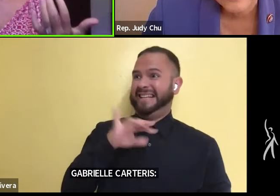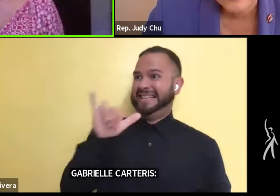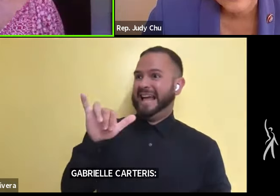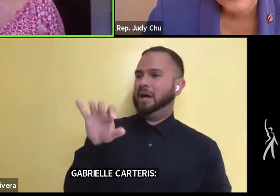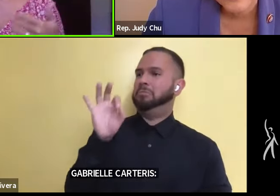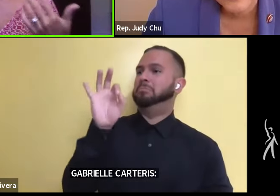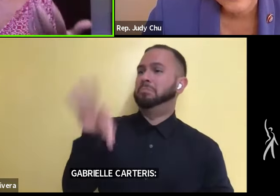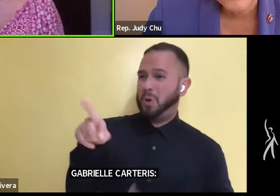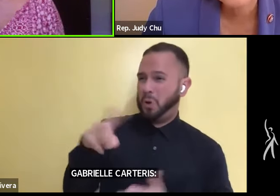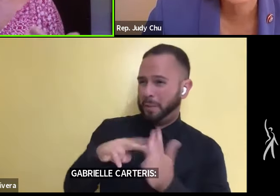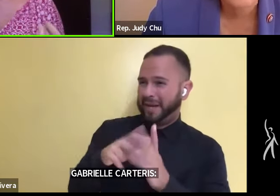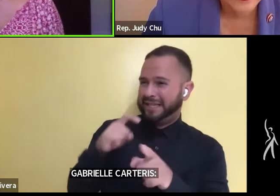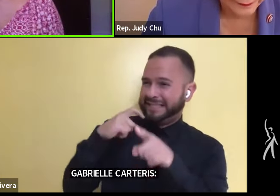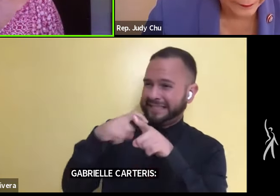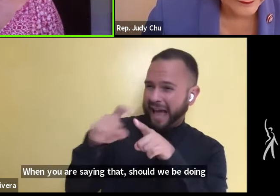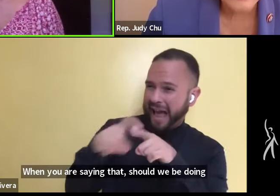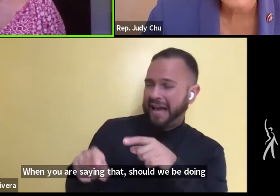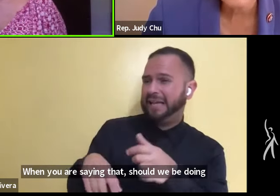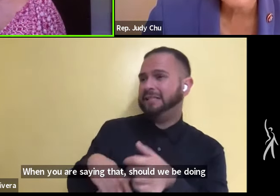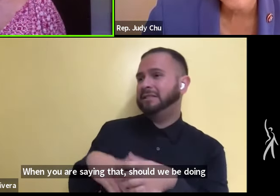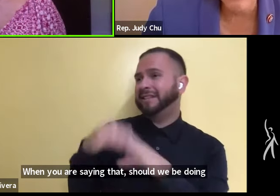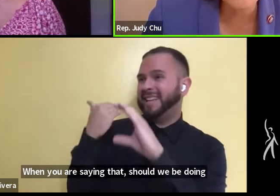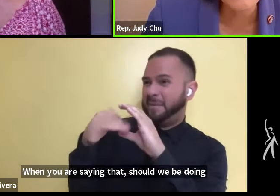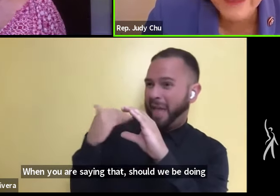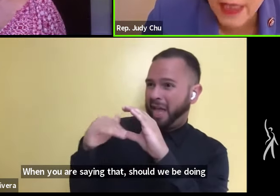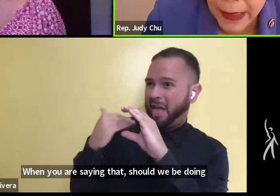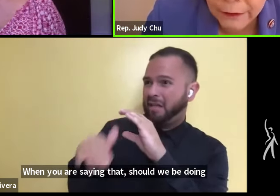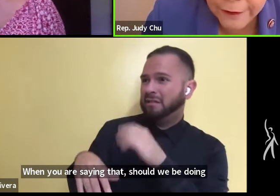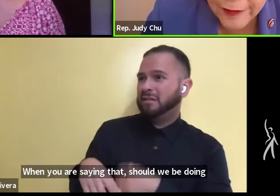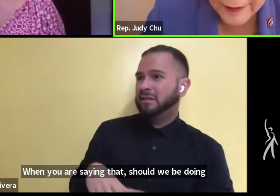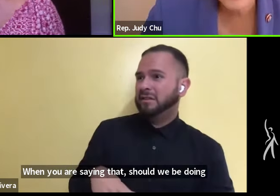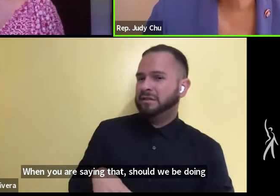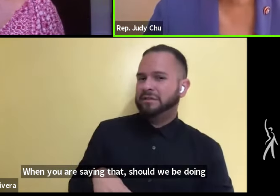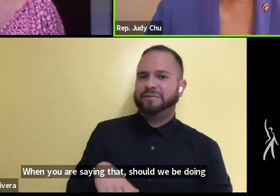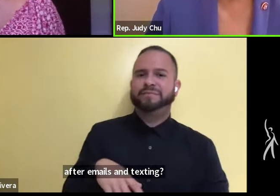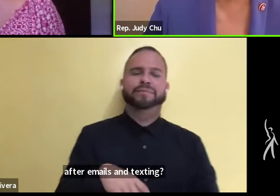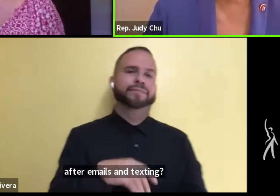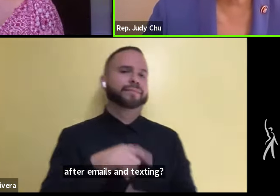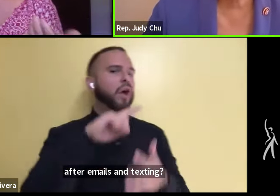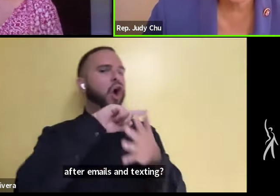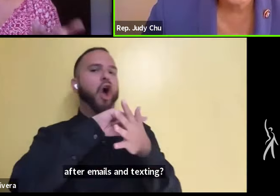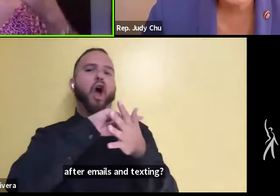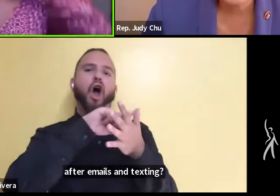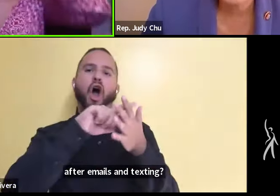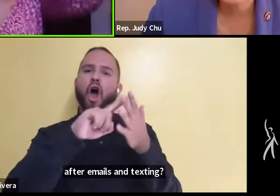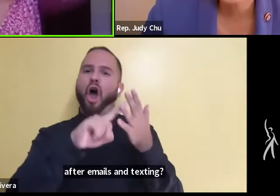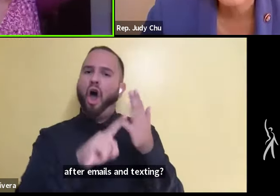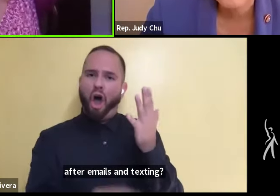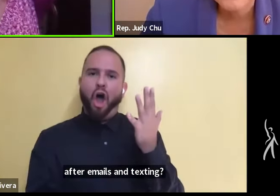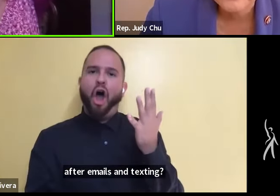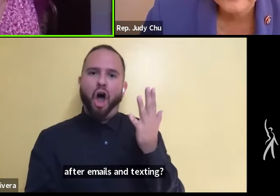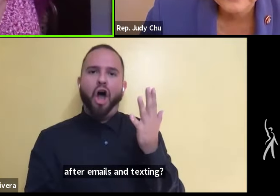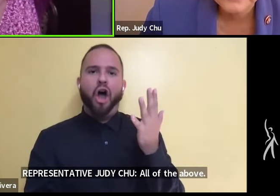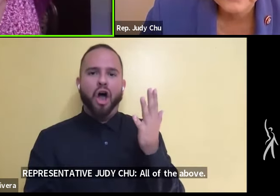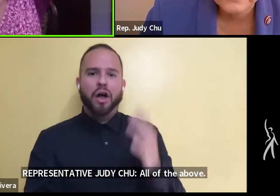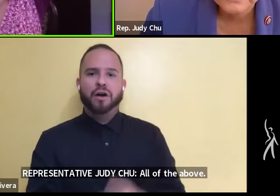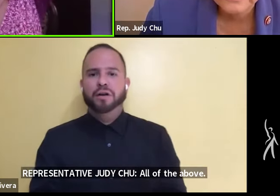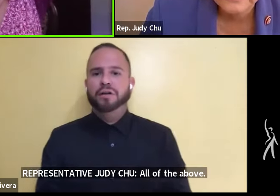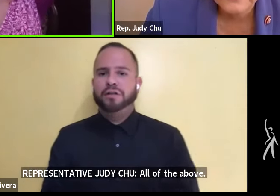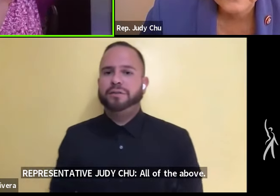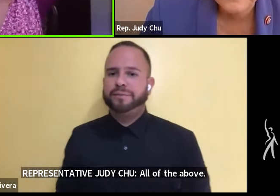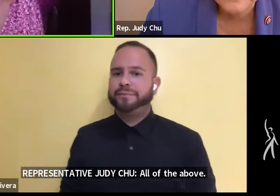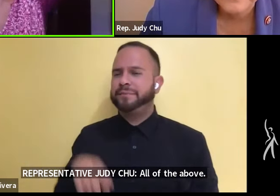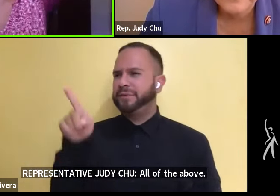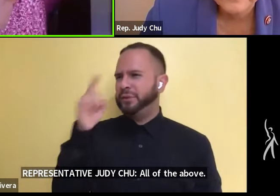texting and? Okay. All of the above. Right. Well, you know that SAG-AFTRA is working with a broad